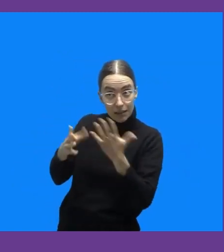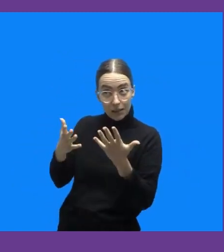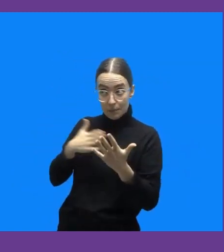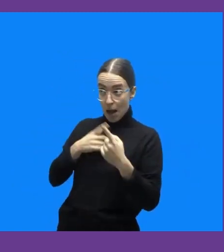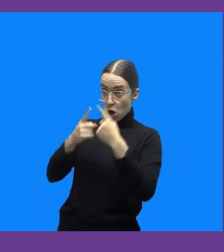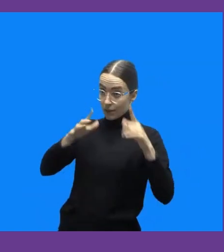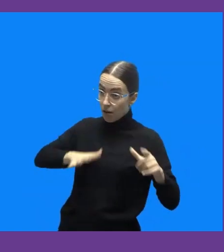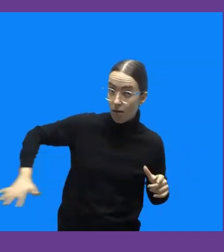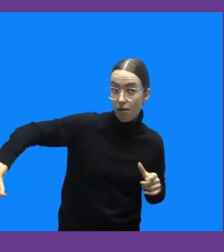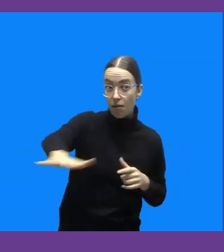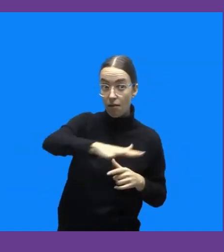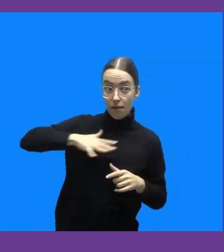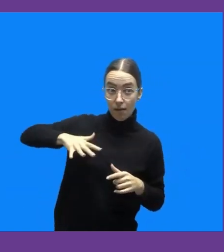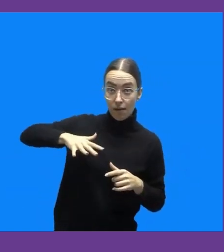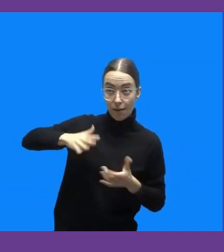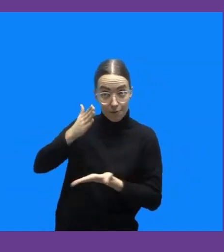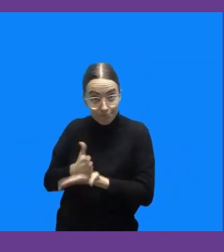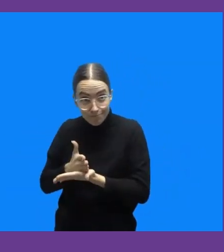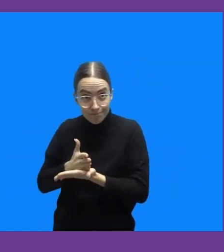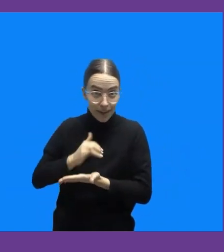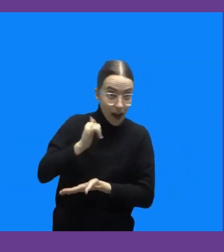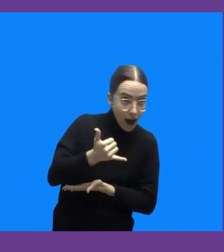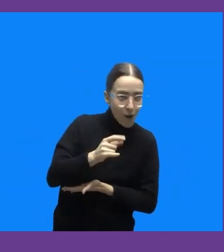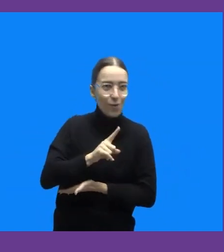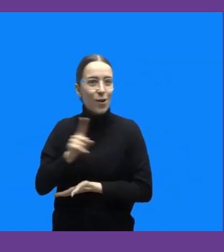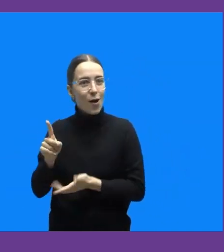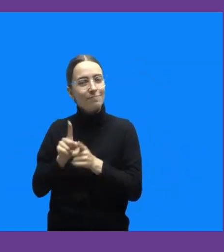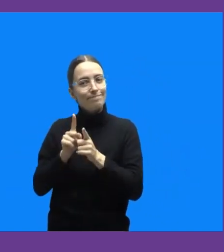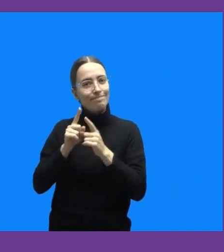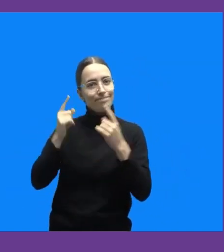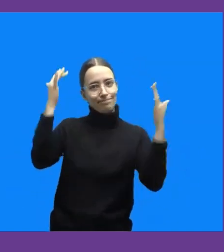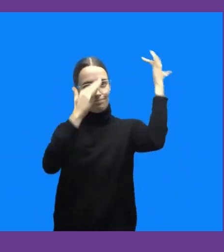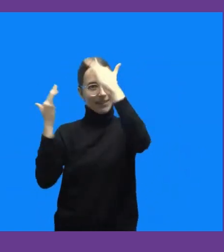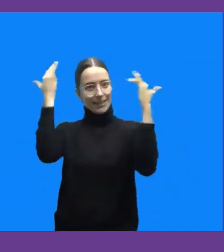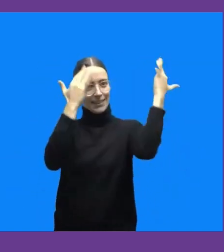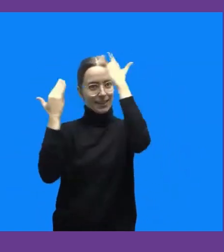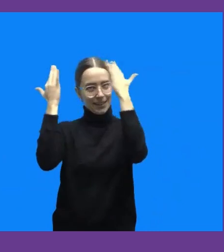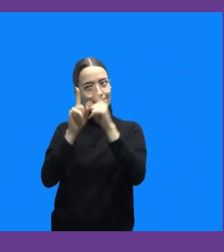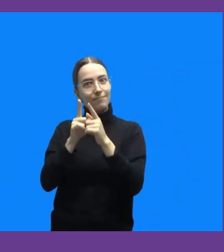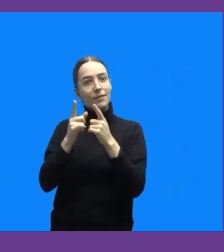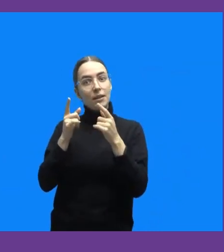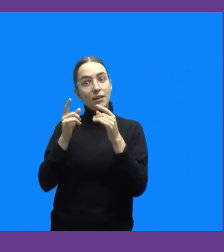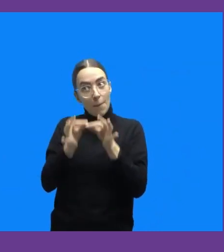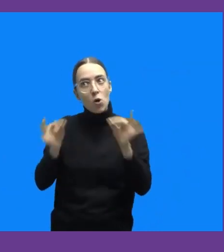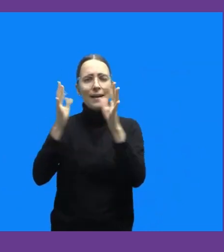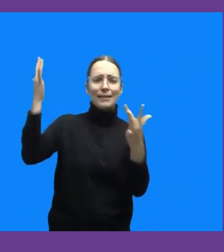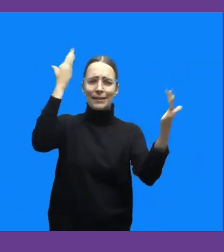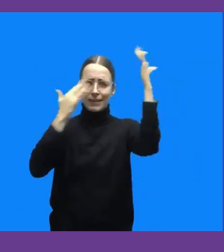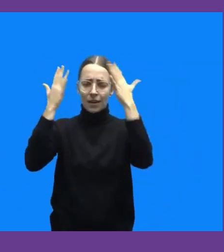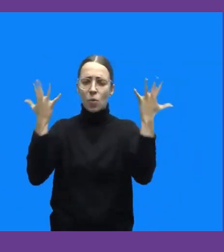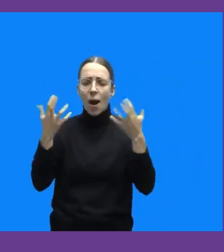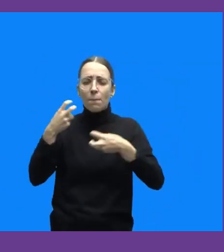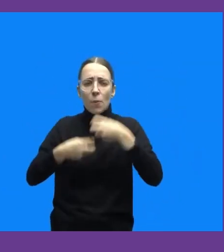a real reflection on the matter. And if you do, you can see that, well, I don't have evidence